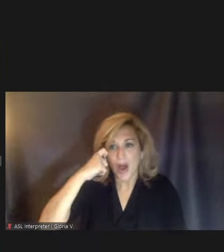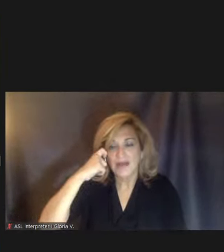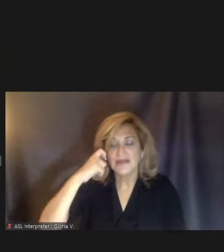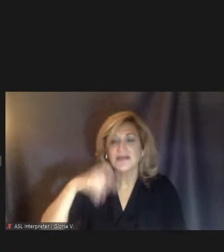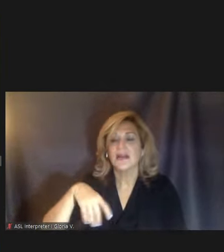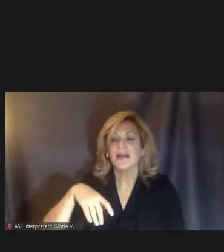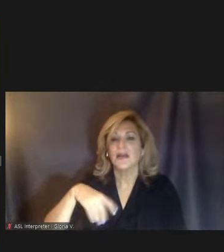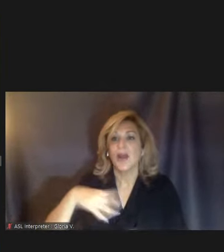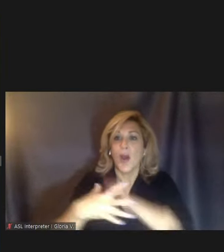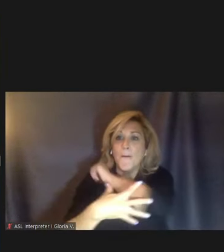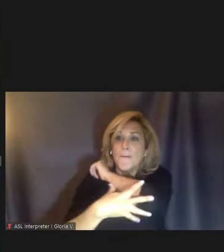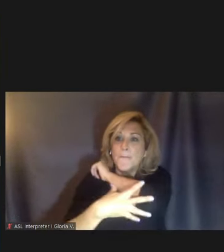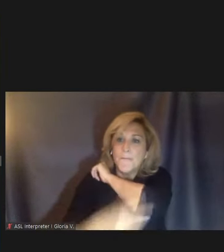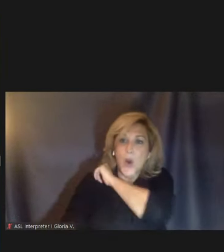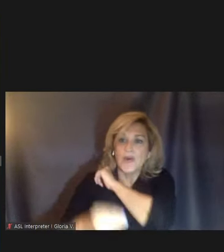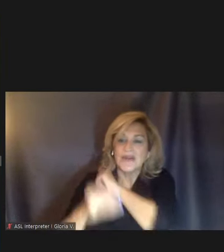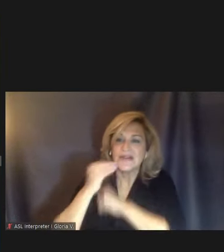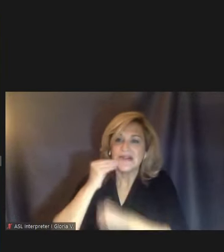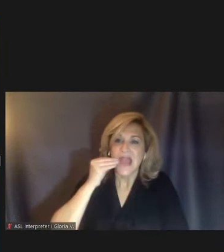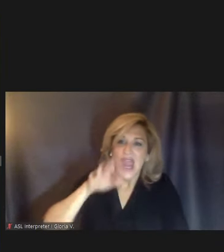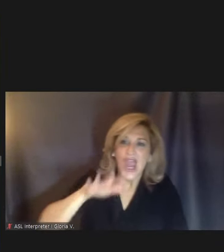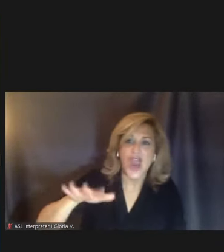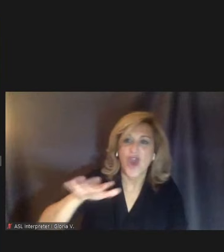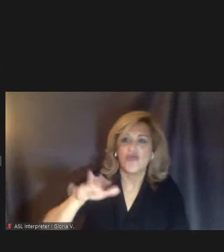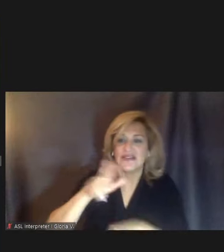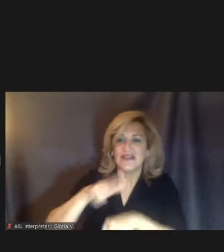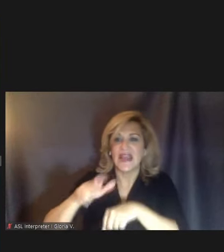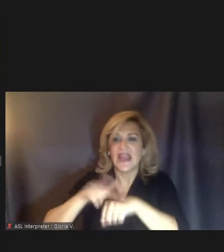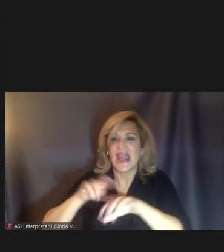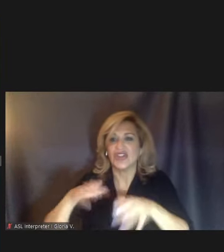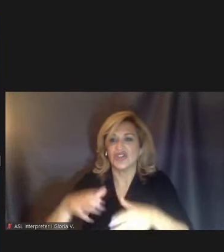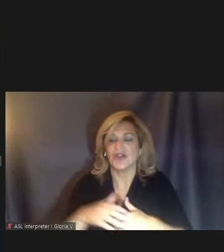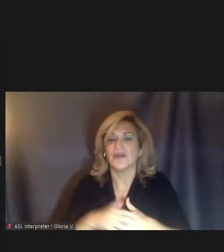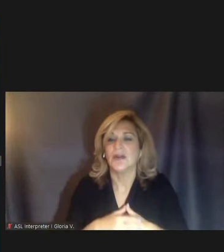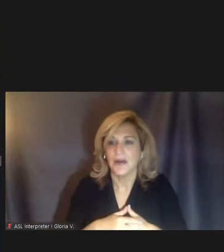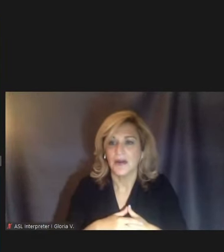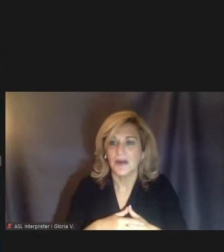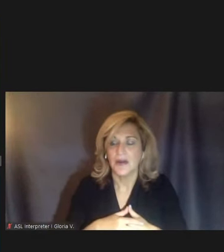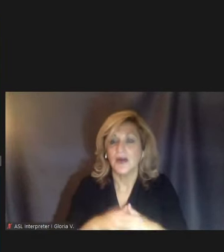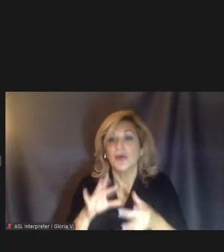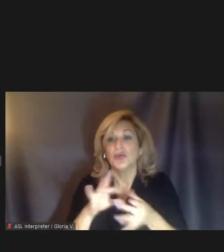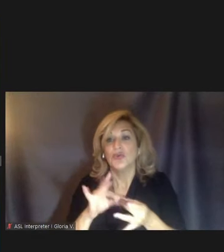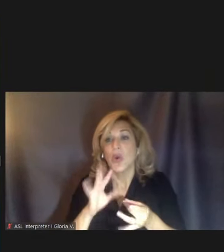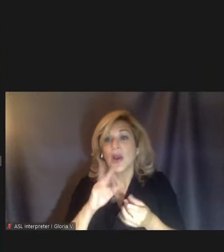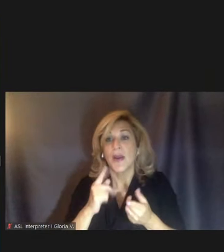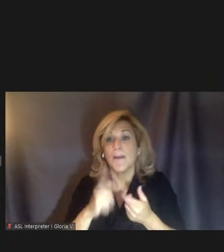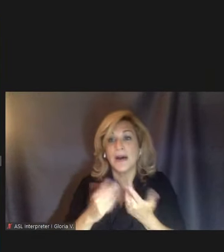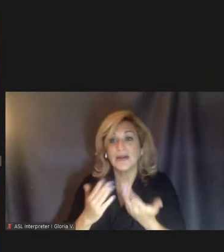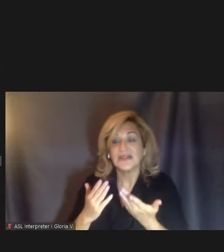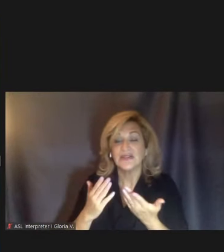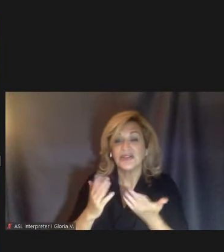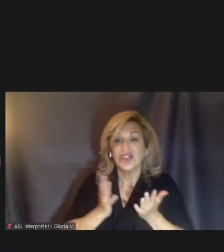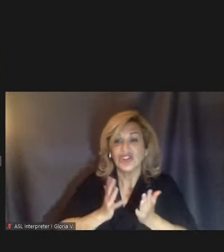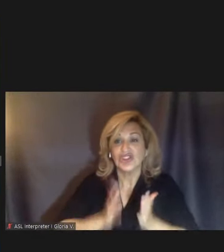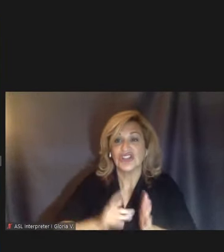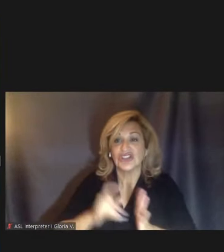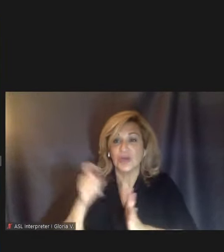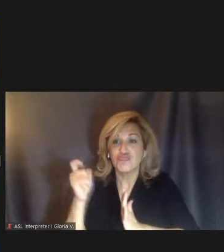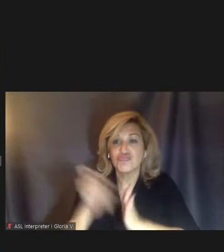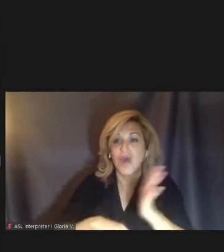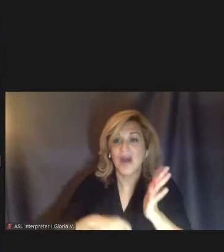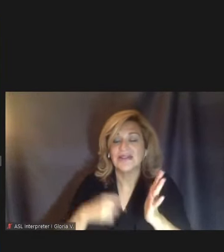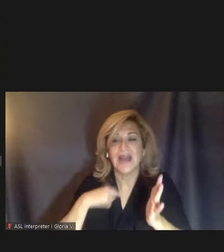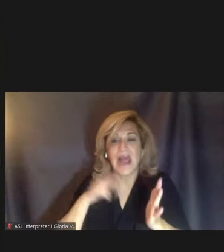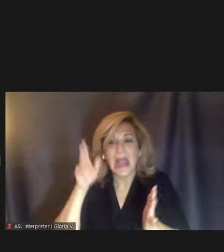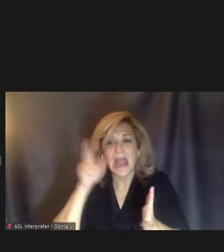poorest areas in our nation. When talking about congestion pricing, I hear a lot of